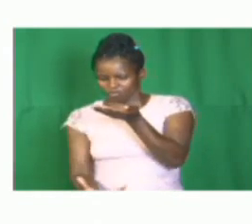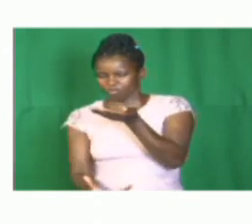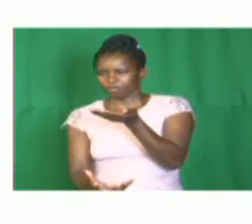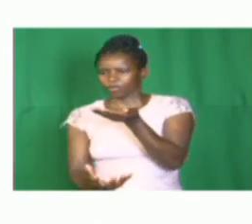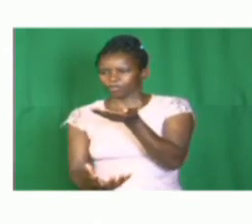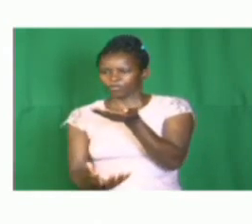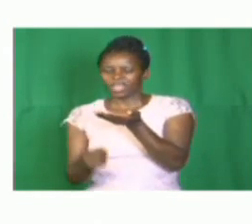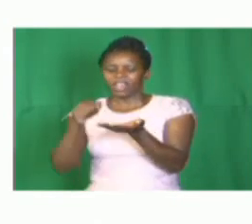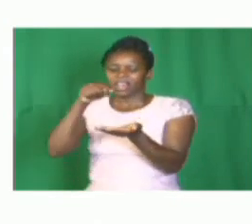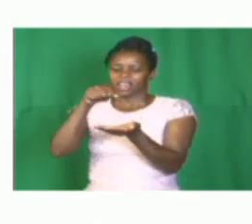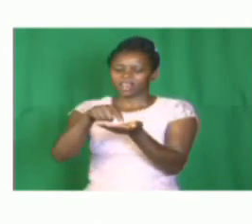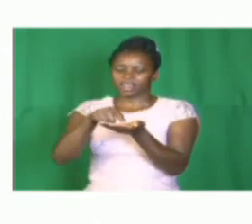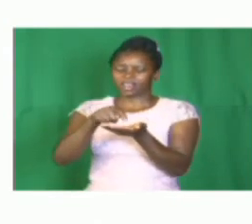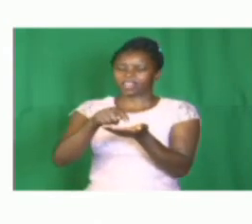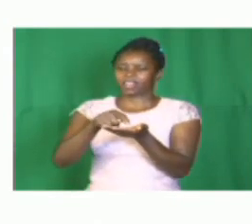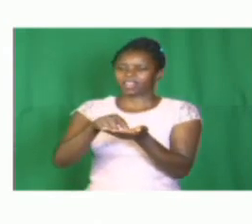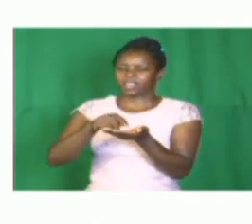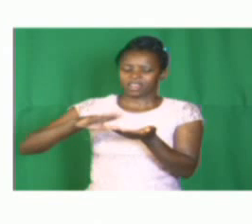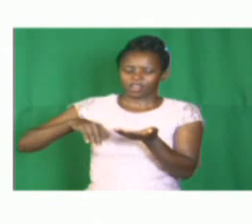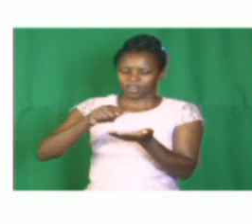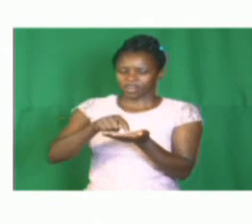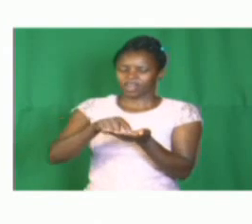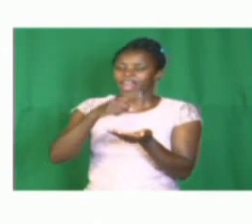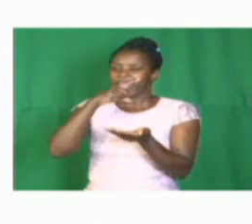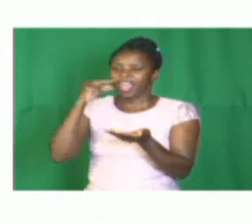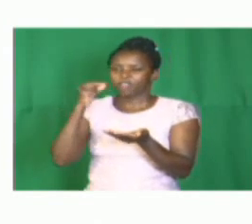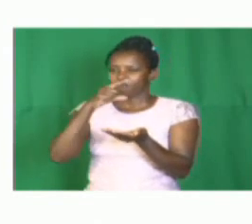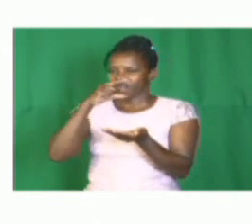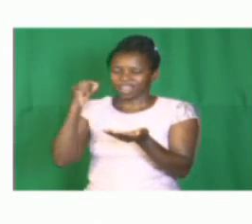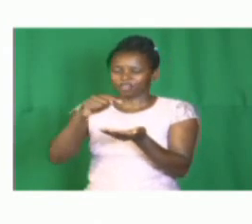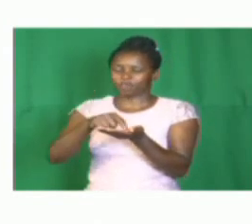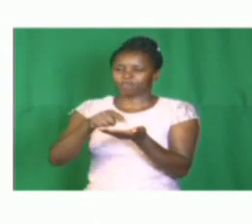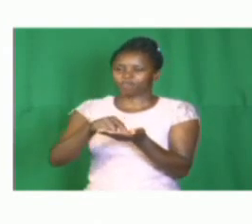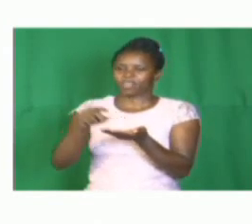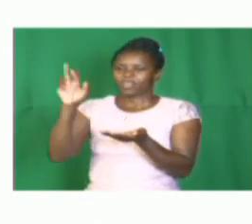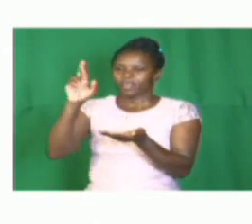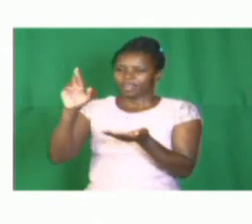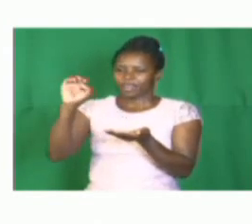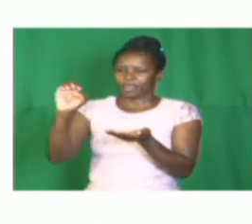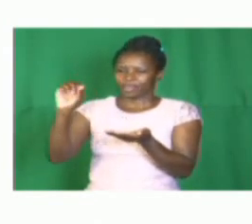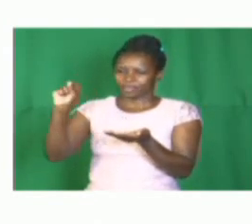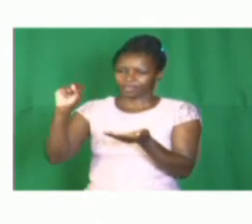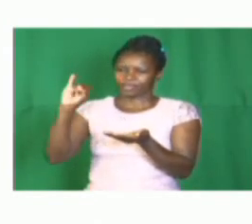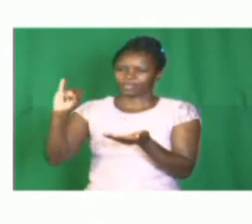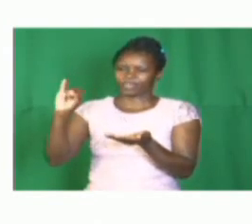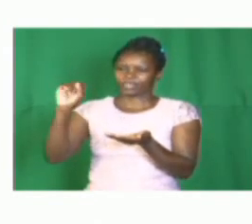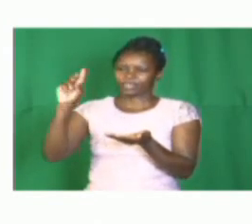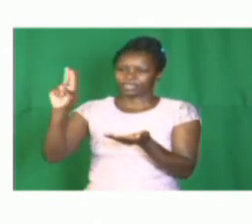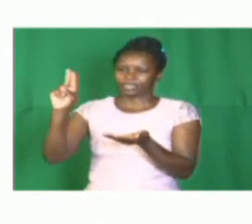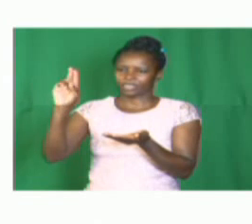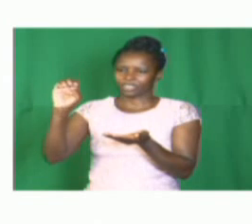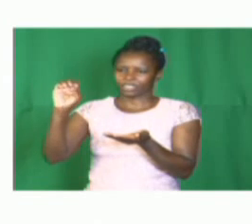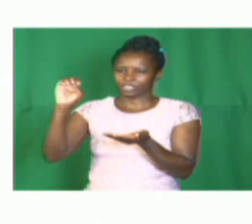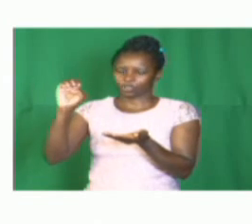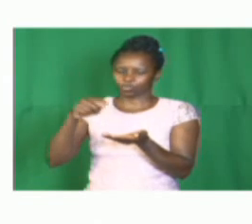on the filter paper, dear Lena, is known as the residue, and then the